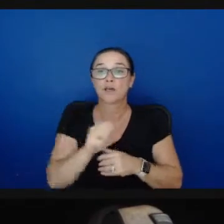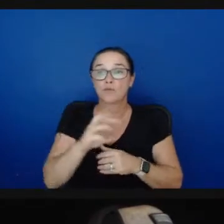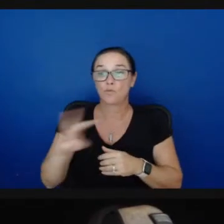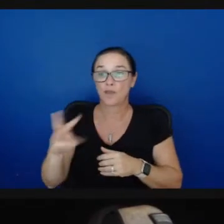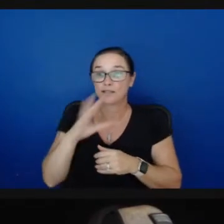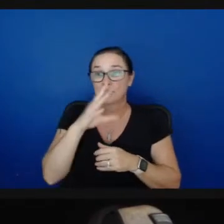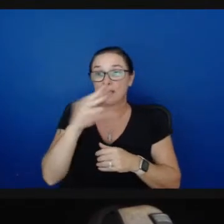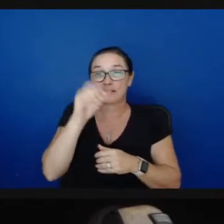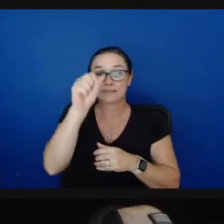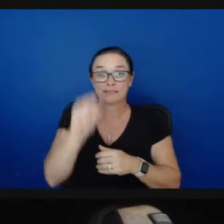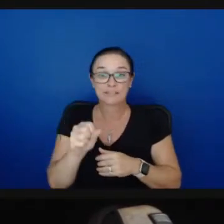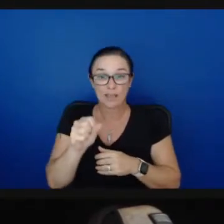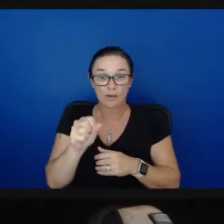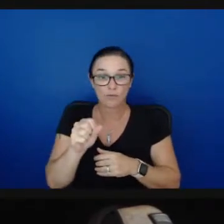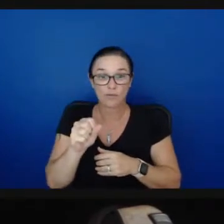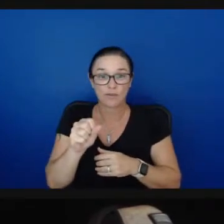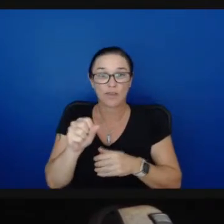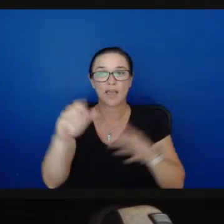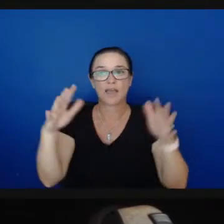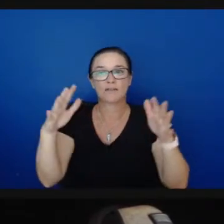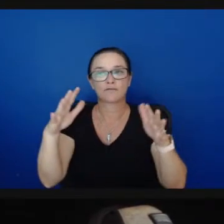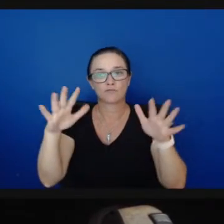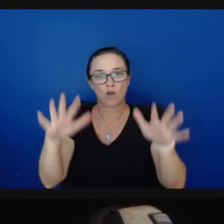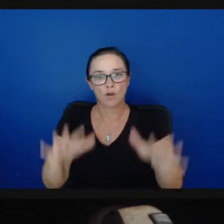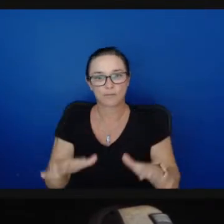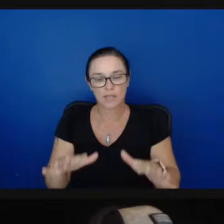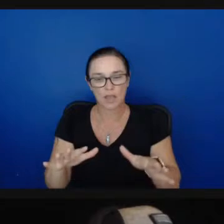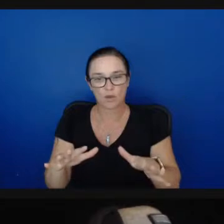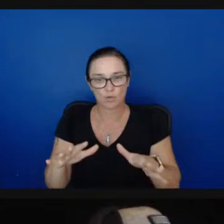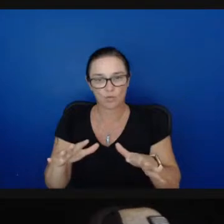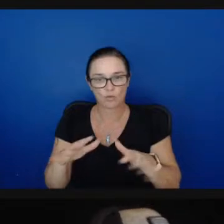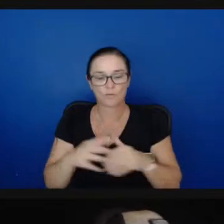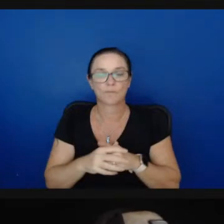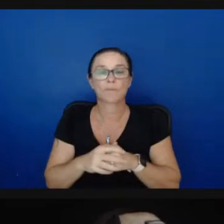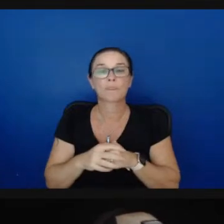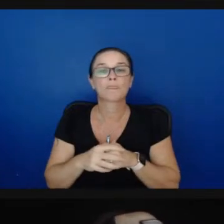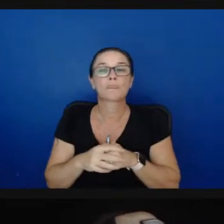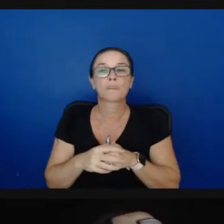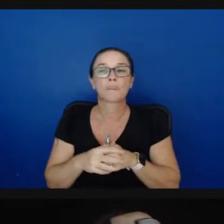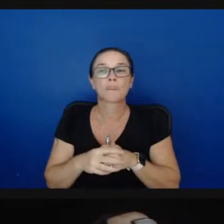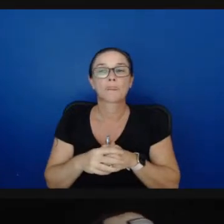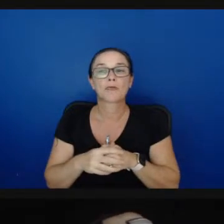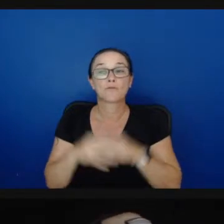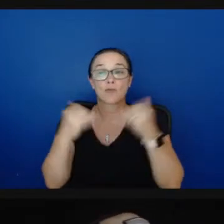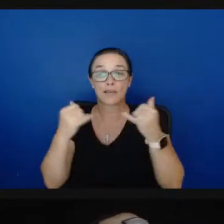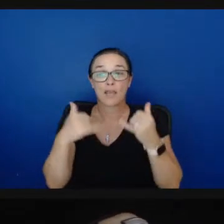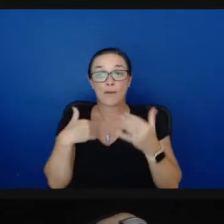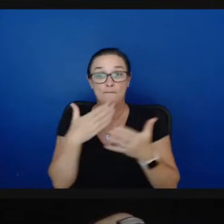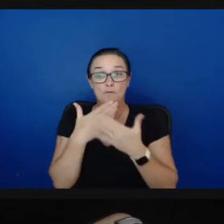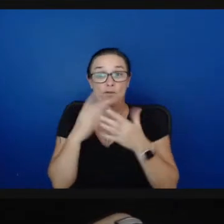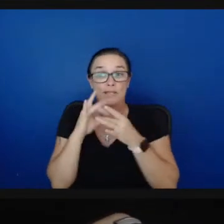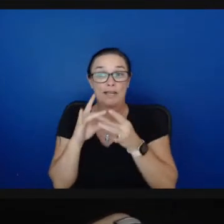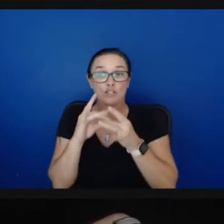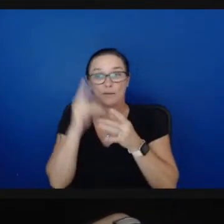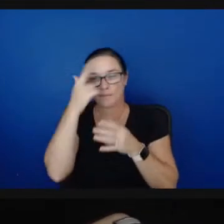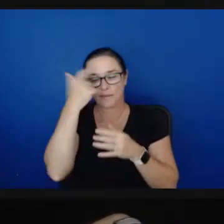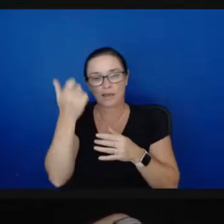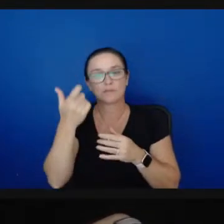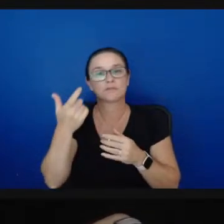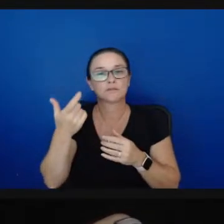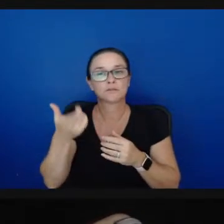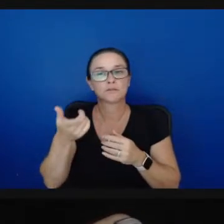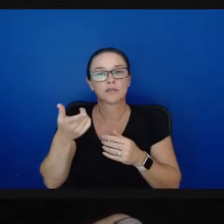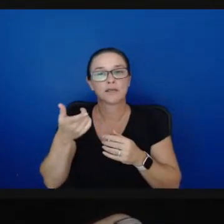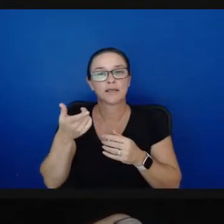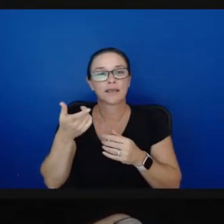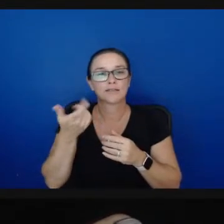diminished. So there appears to be a pretty good connection right now. And maybe this is because it's been so